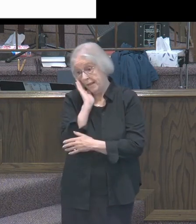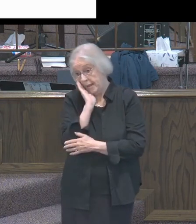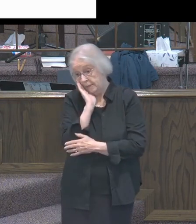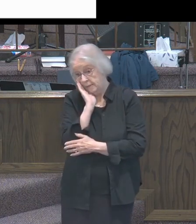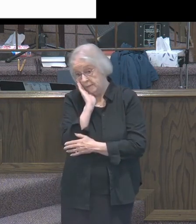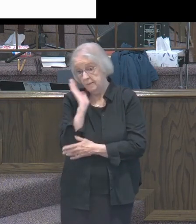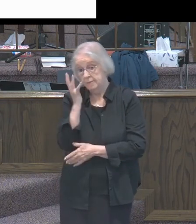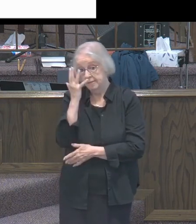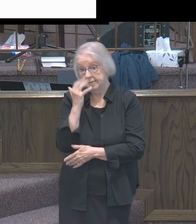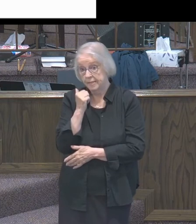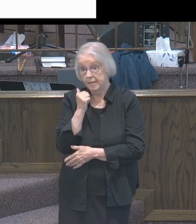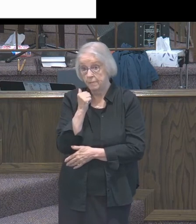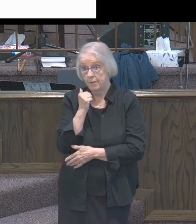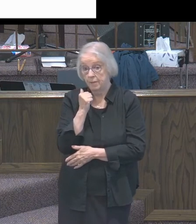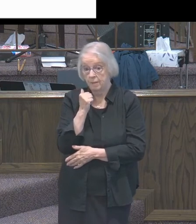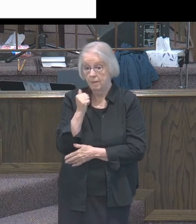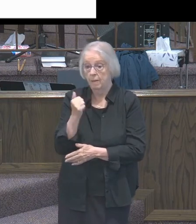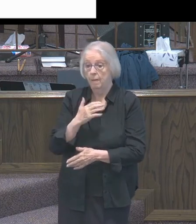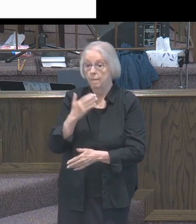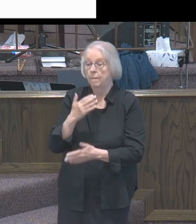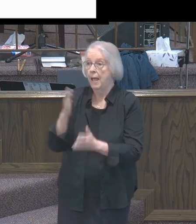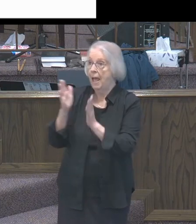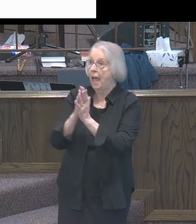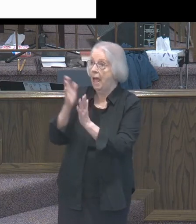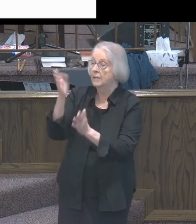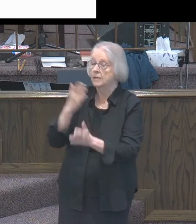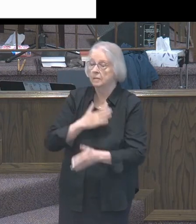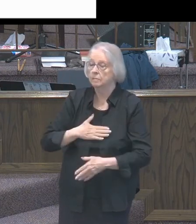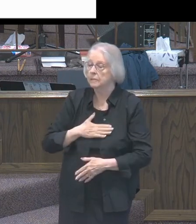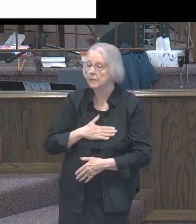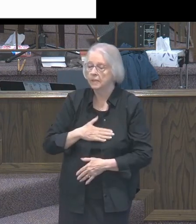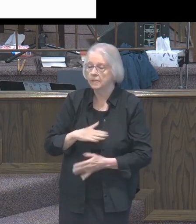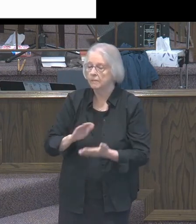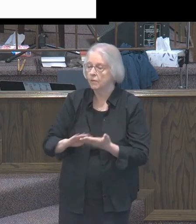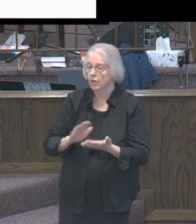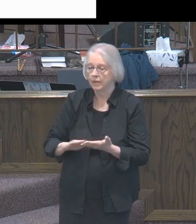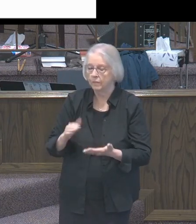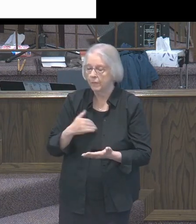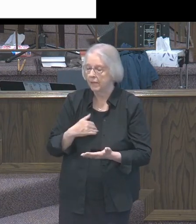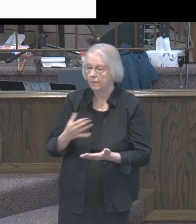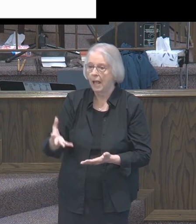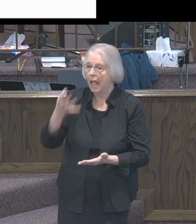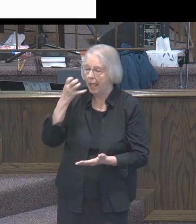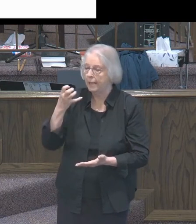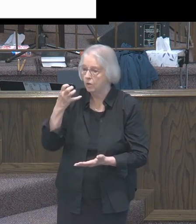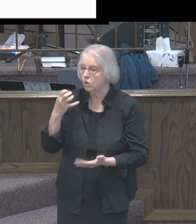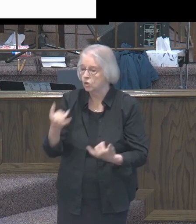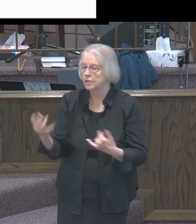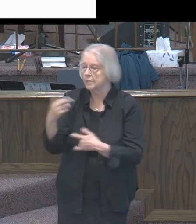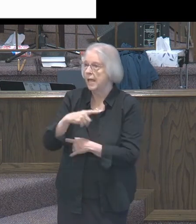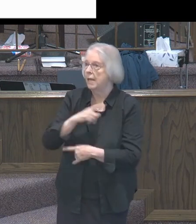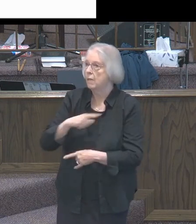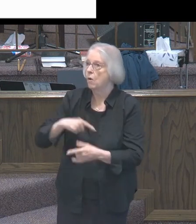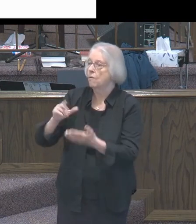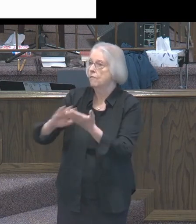if I choose to deal with my attitudes, to deal with my emotions, to deal with